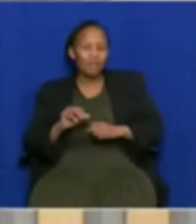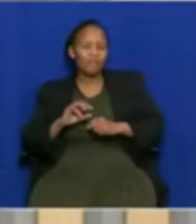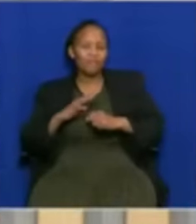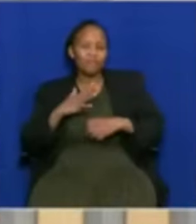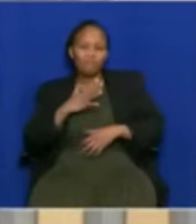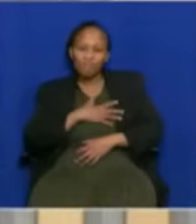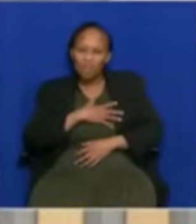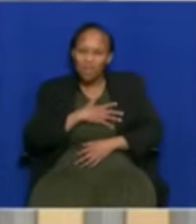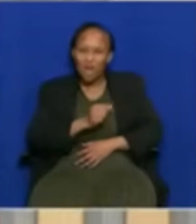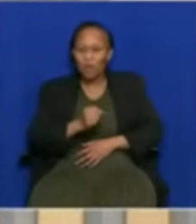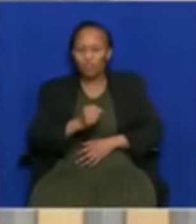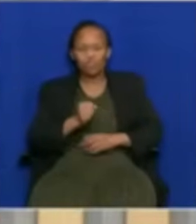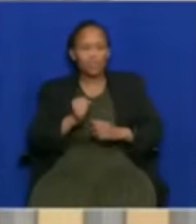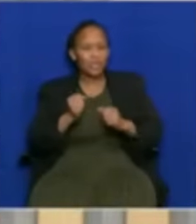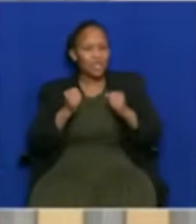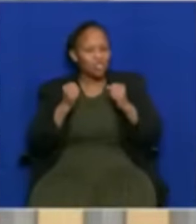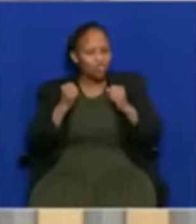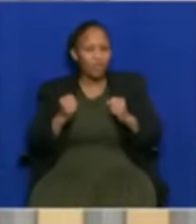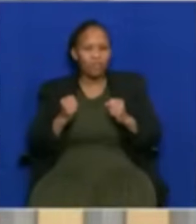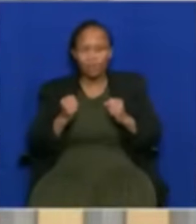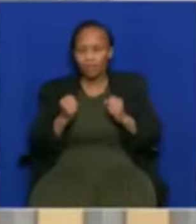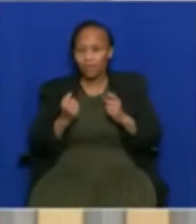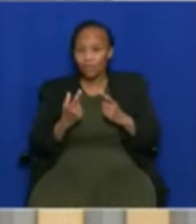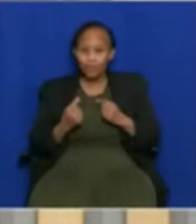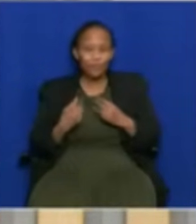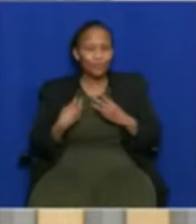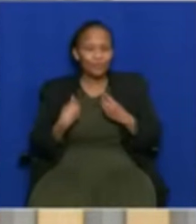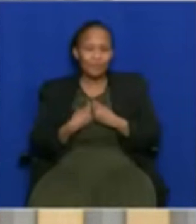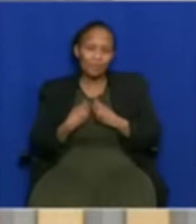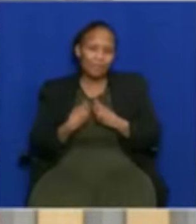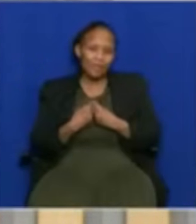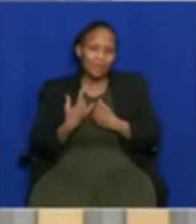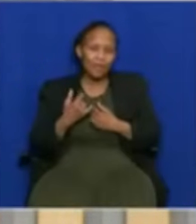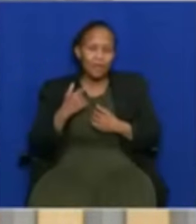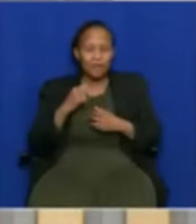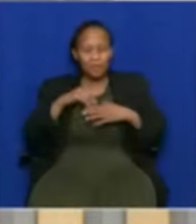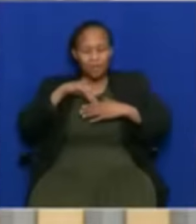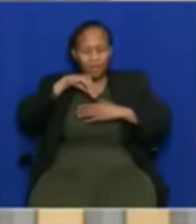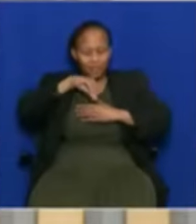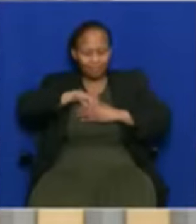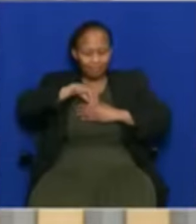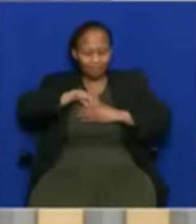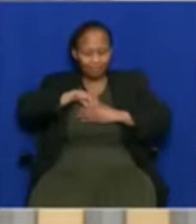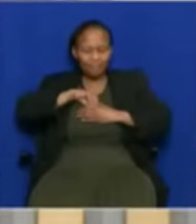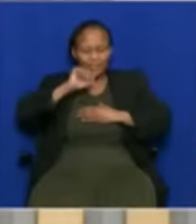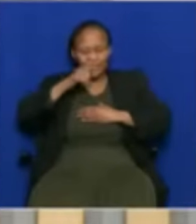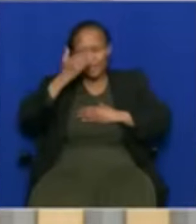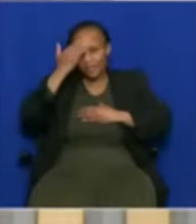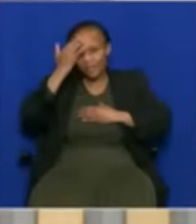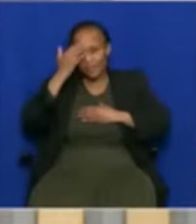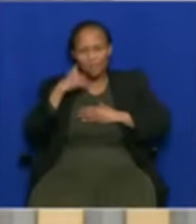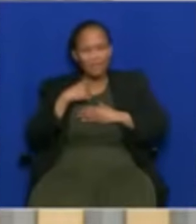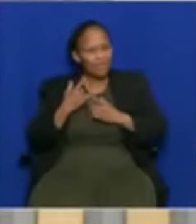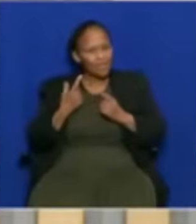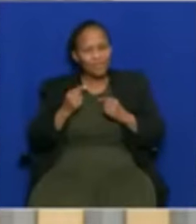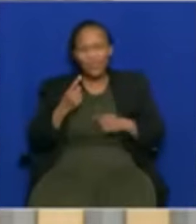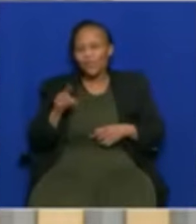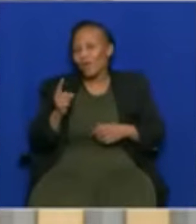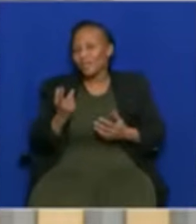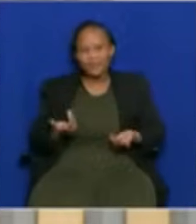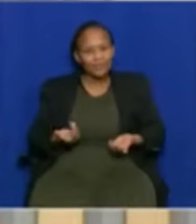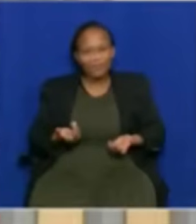what I've done, and I feel, and I know deep inside me, I've done the right thing. So if I come